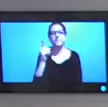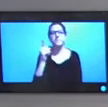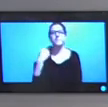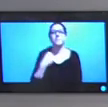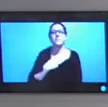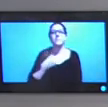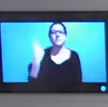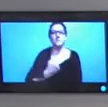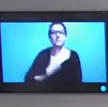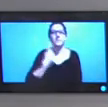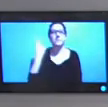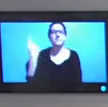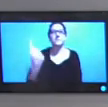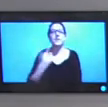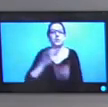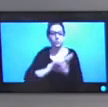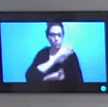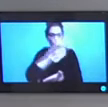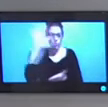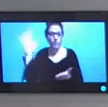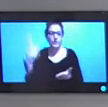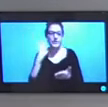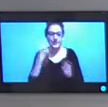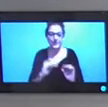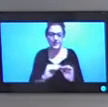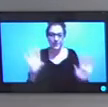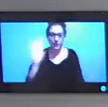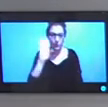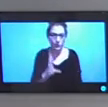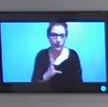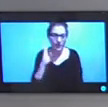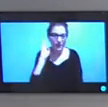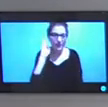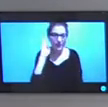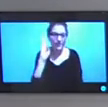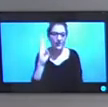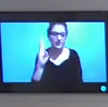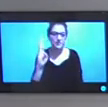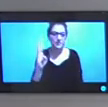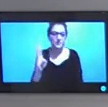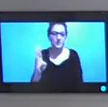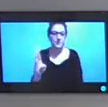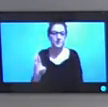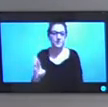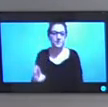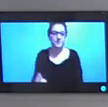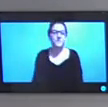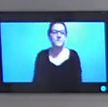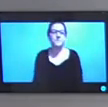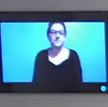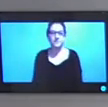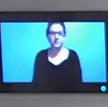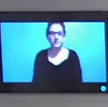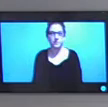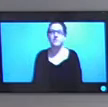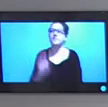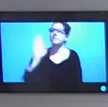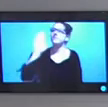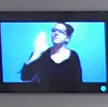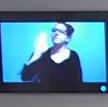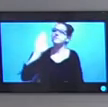wide open stand. Arise, O heirs of glory,